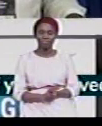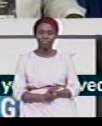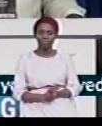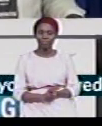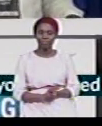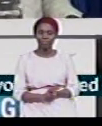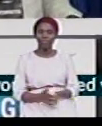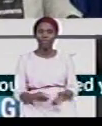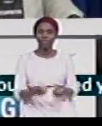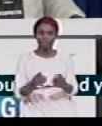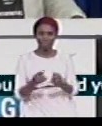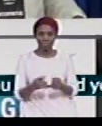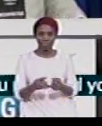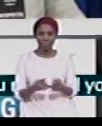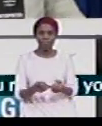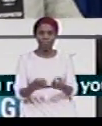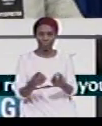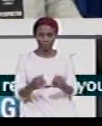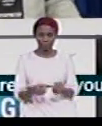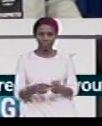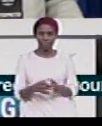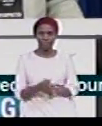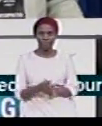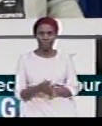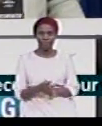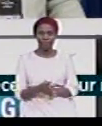Come out. Come out. Come out.